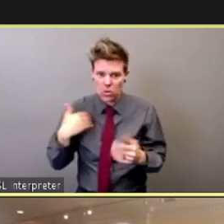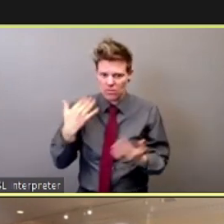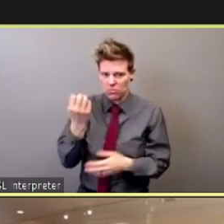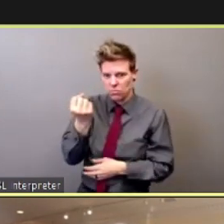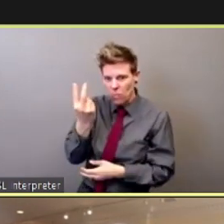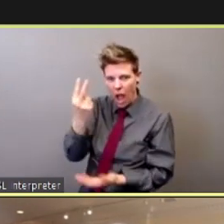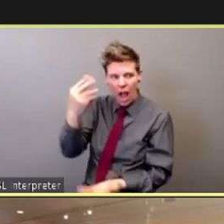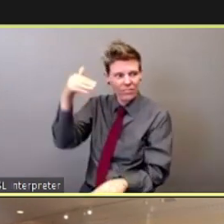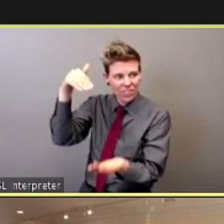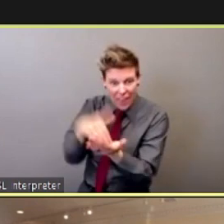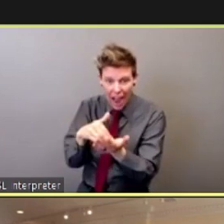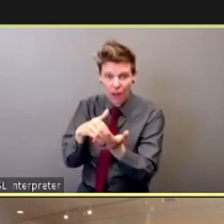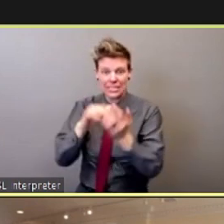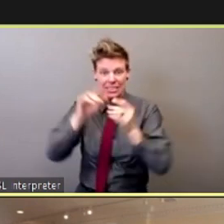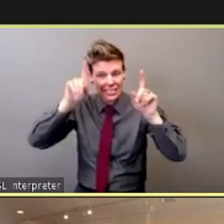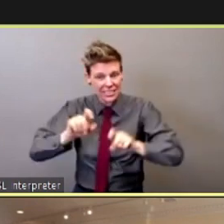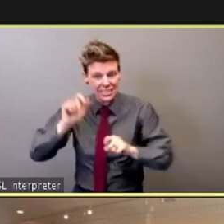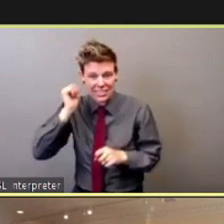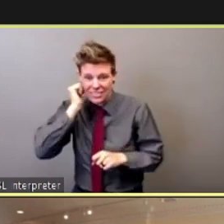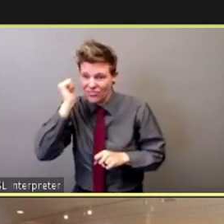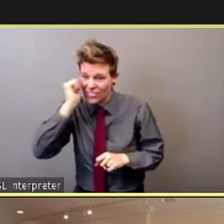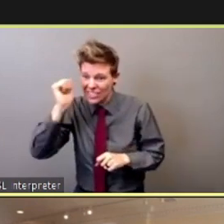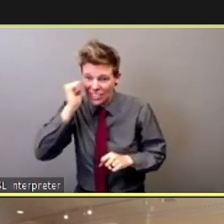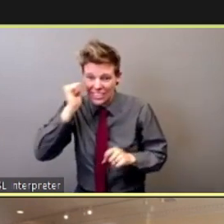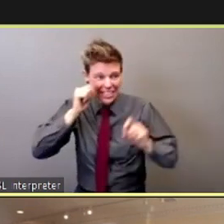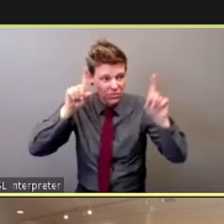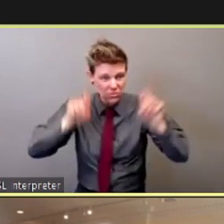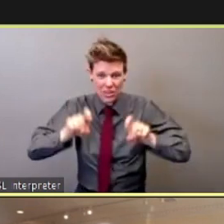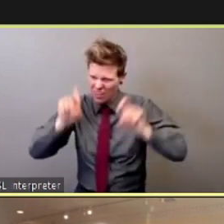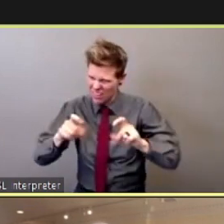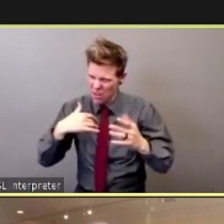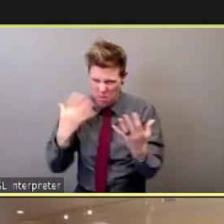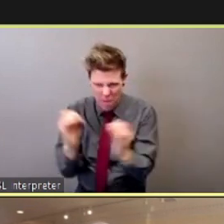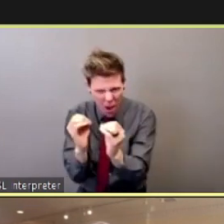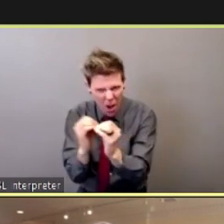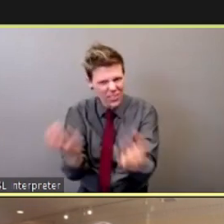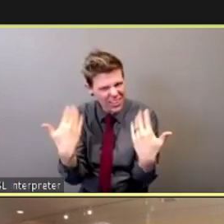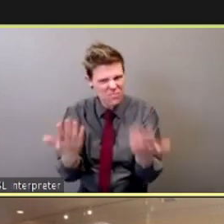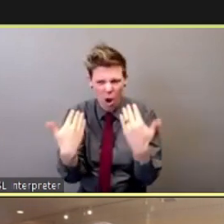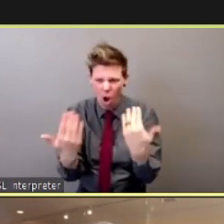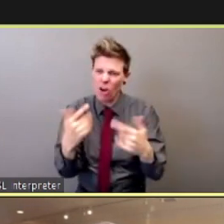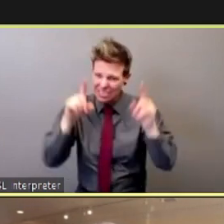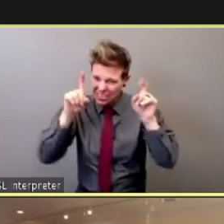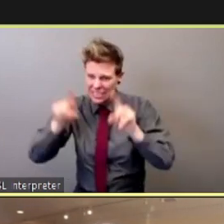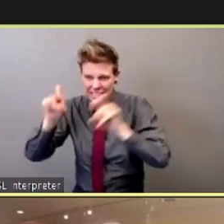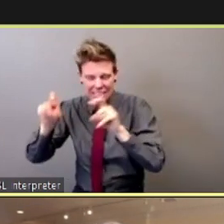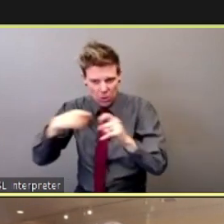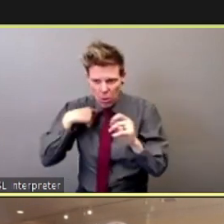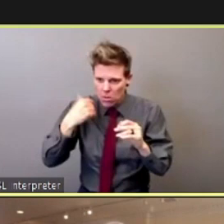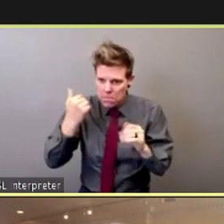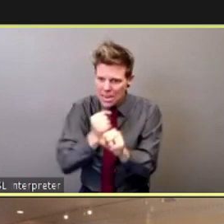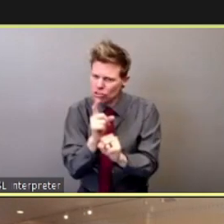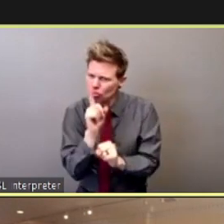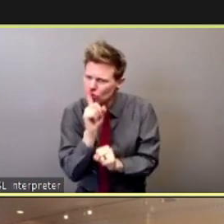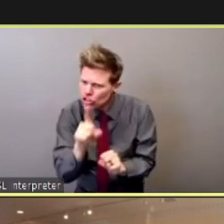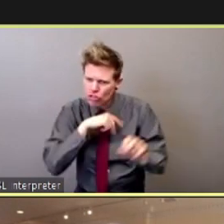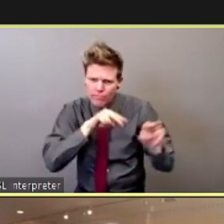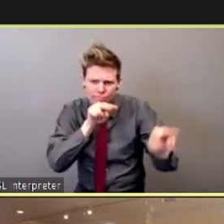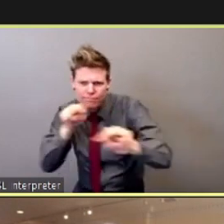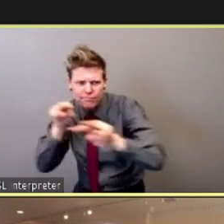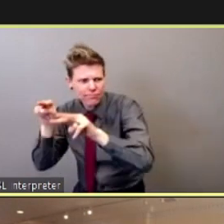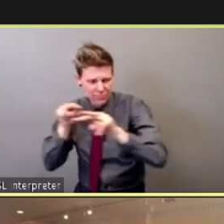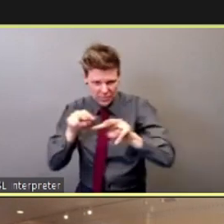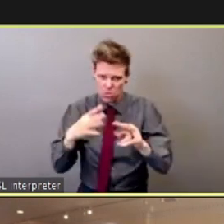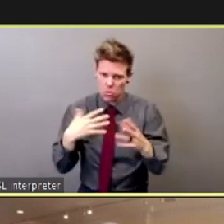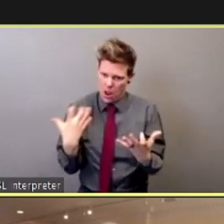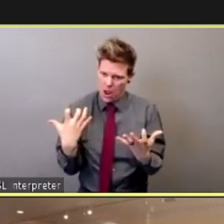that's shows you that we're getting it done, let's just all decide as New Mexicans that we want to double that per day. The